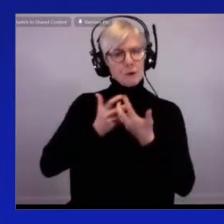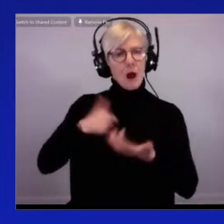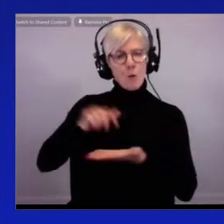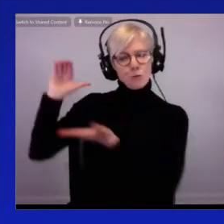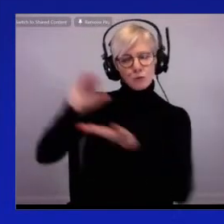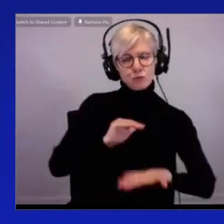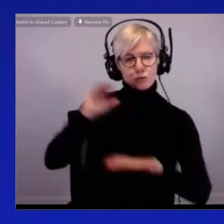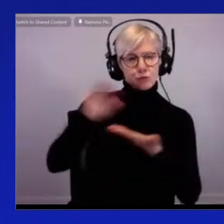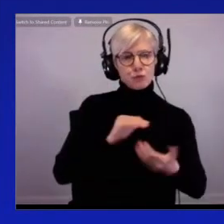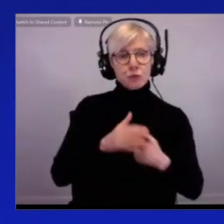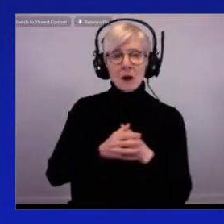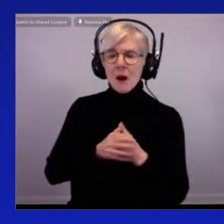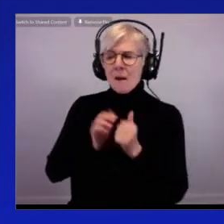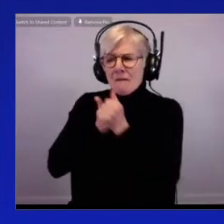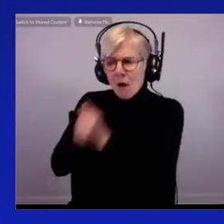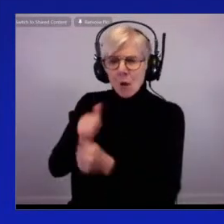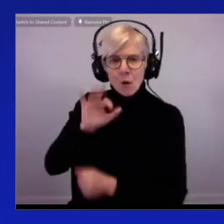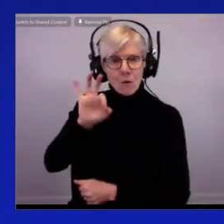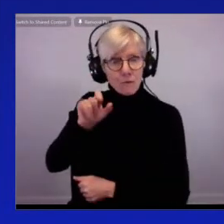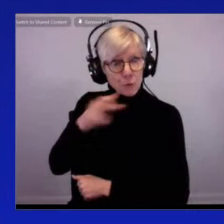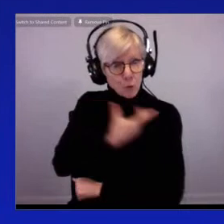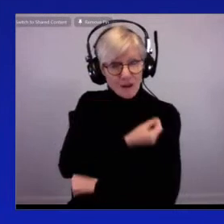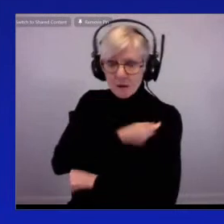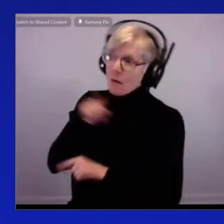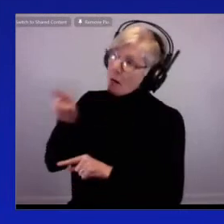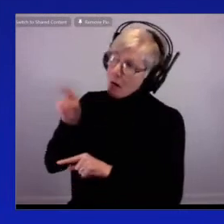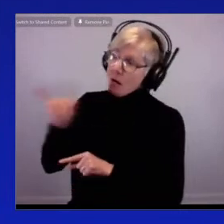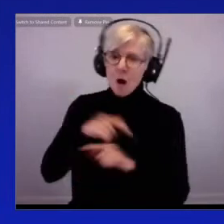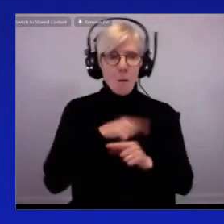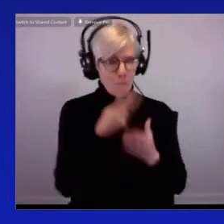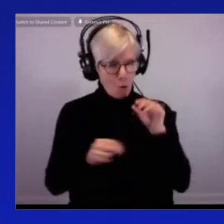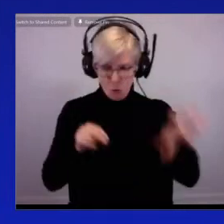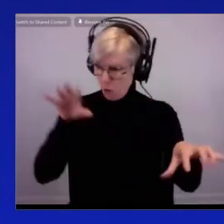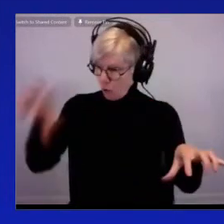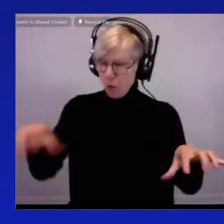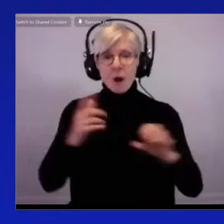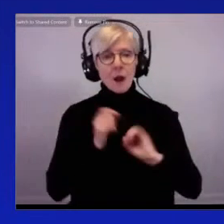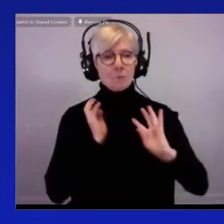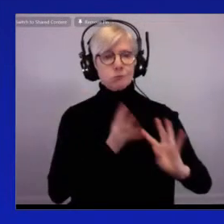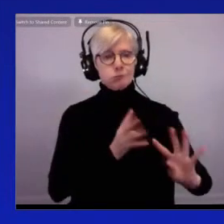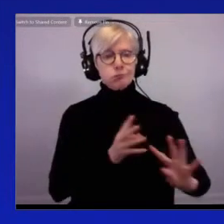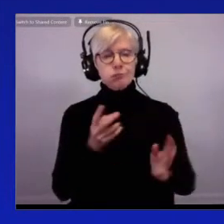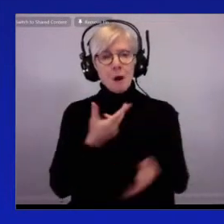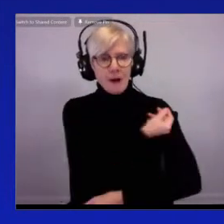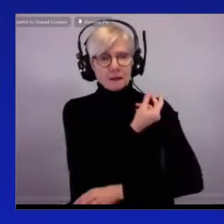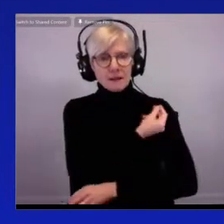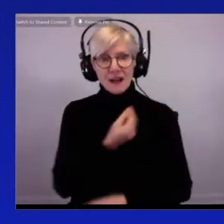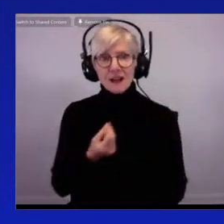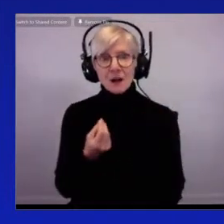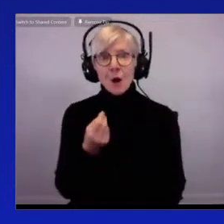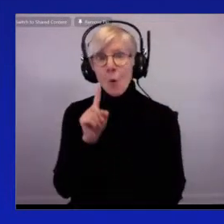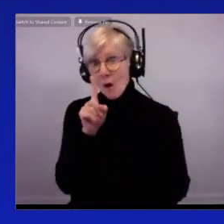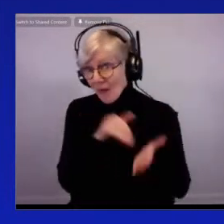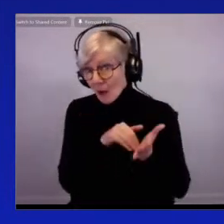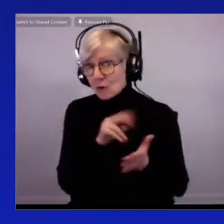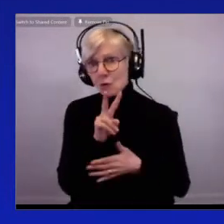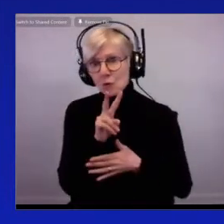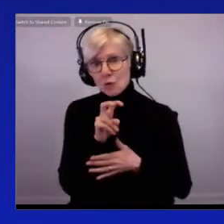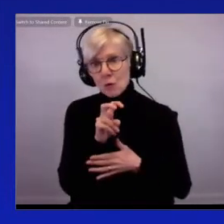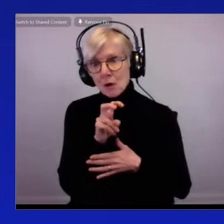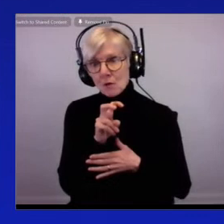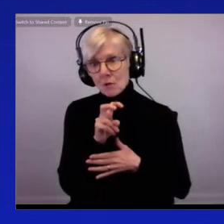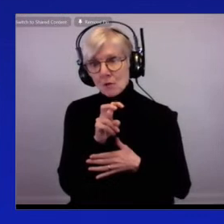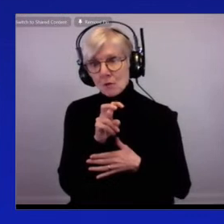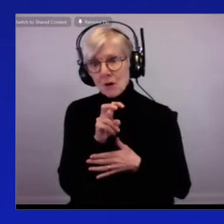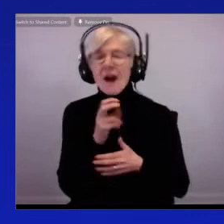clinic model, we anticipate that each of these sites will be able to vaccinate 1,200 people per day. as we are looking to identify 3